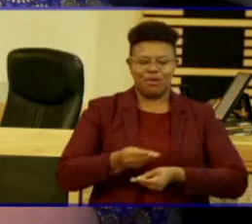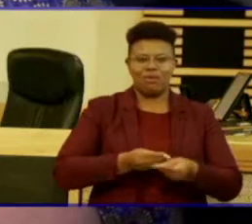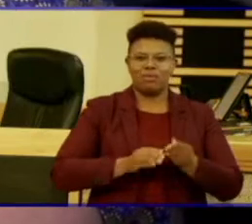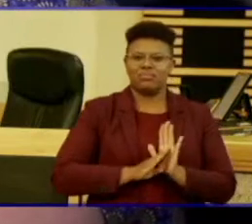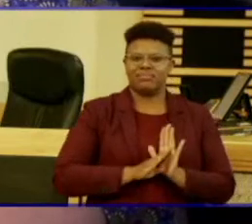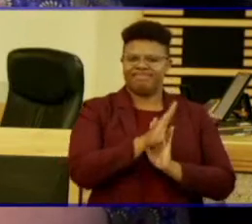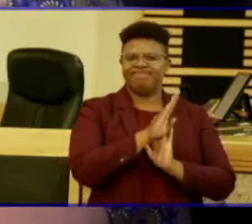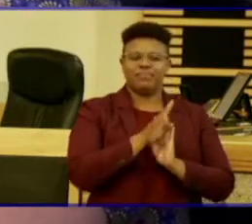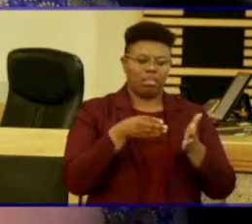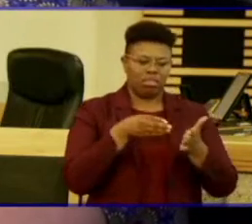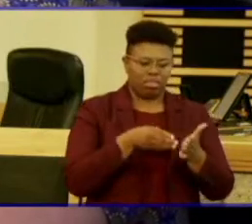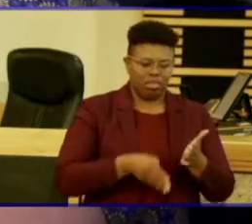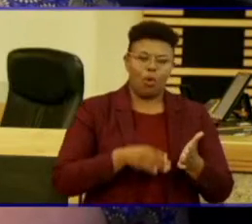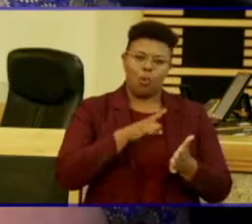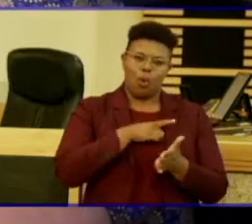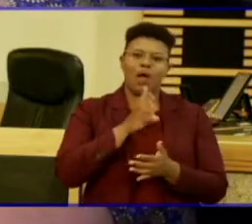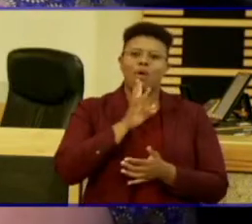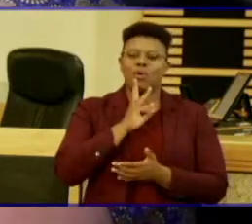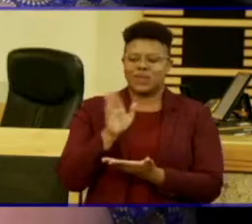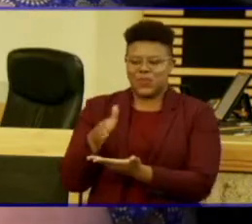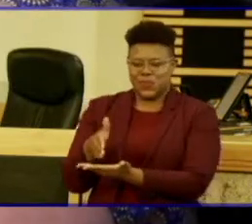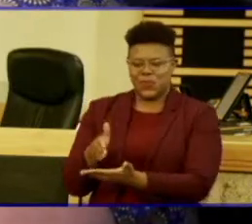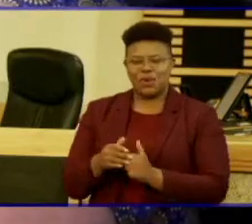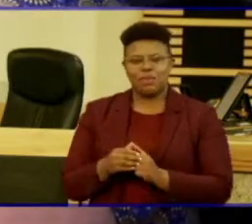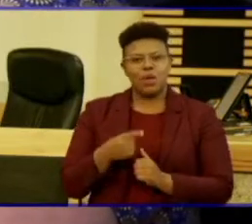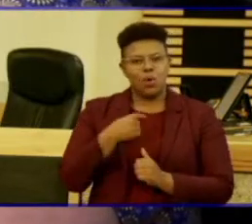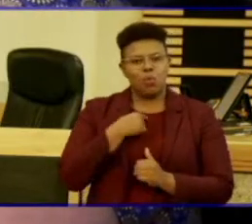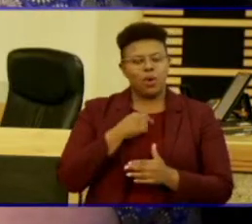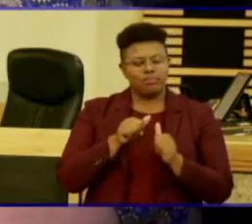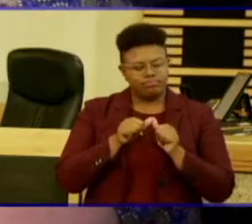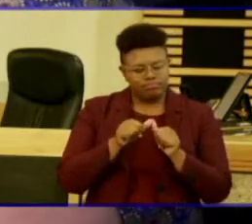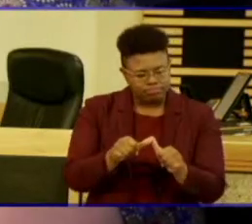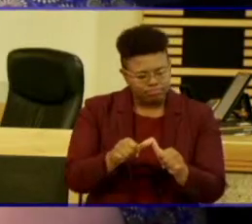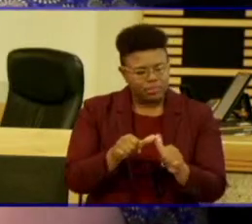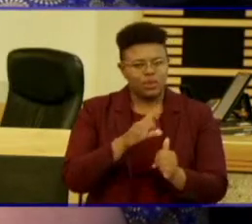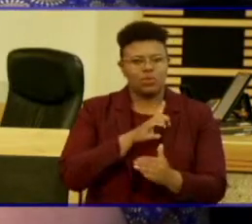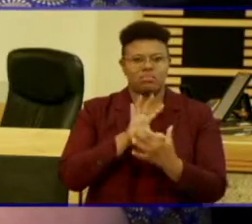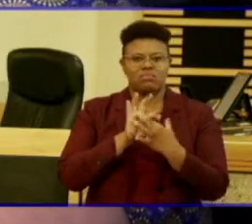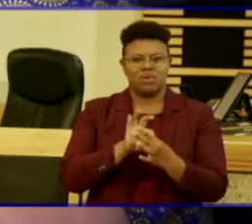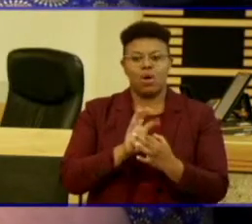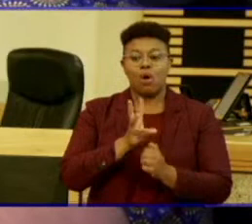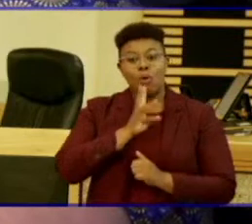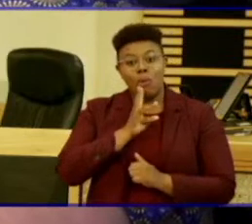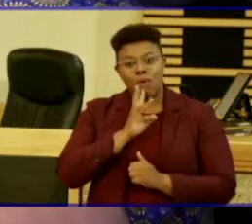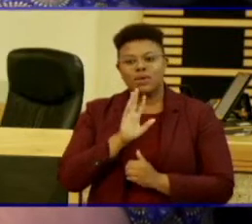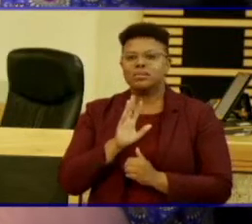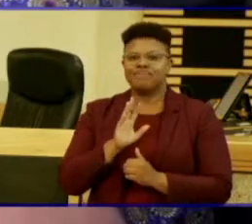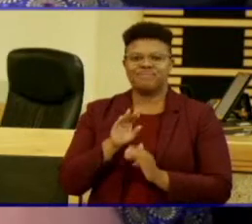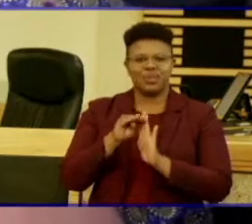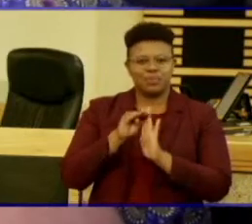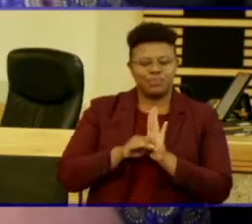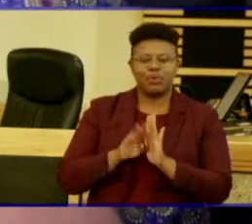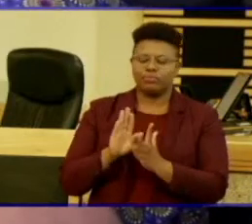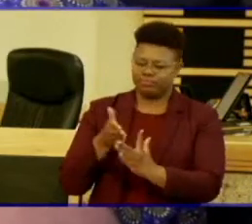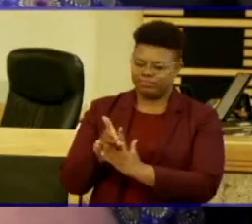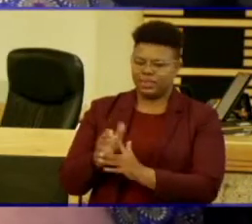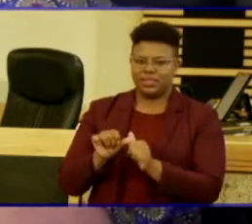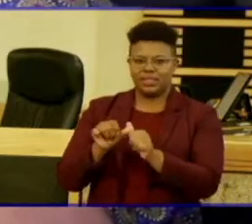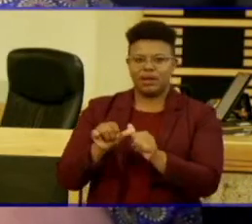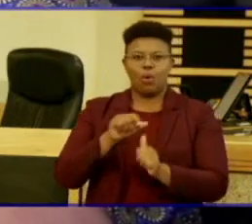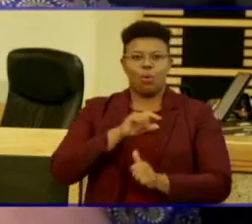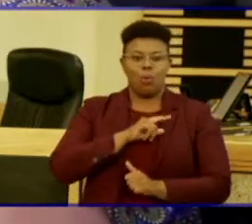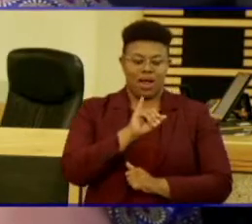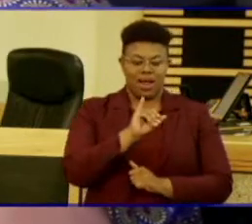our province. We continue with our commitment to the Water Security Intervention Program, starting with Ndlambe